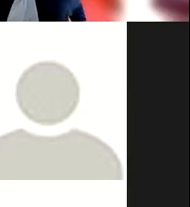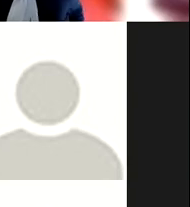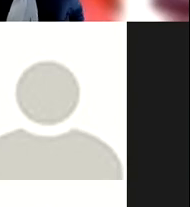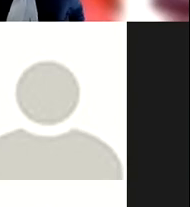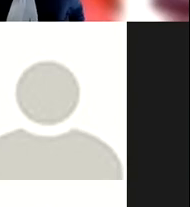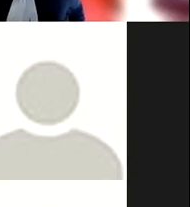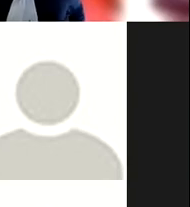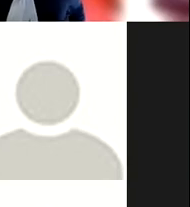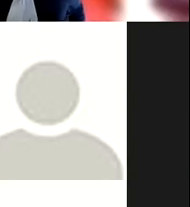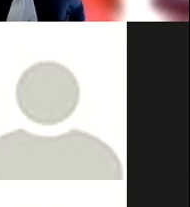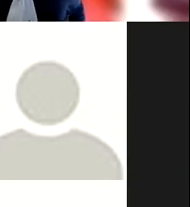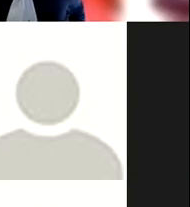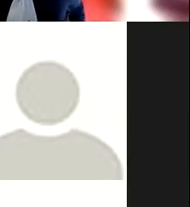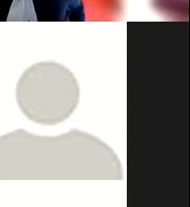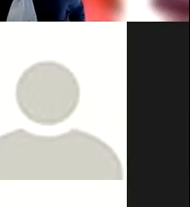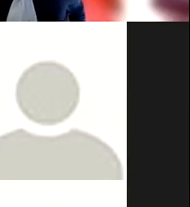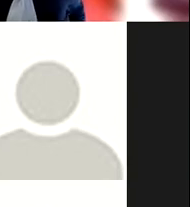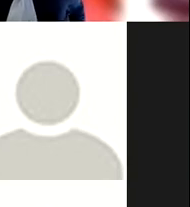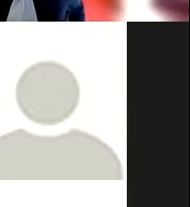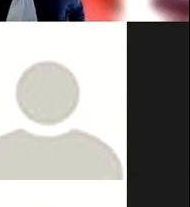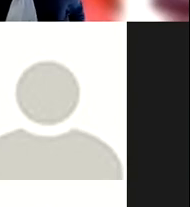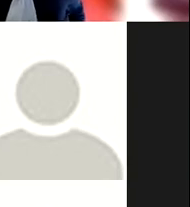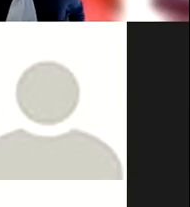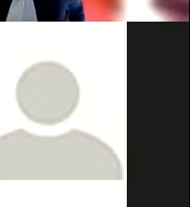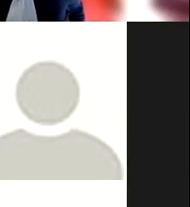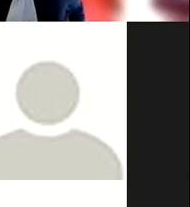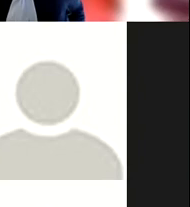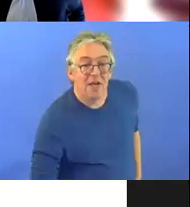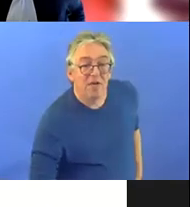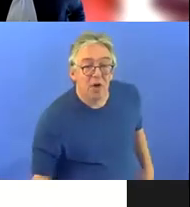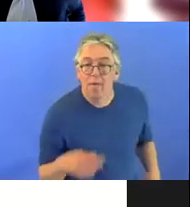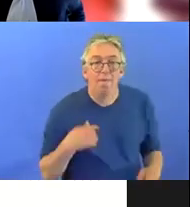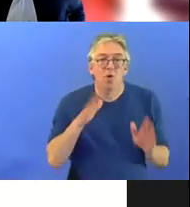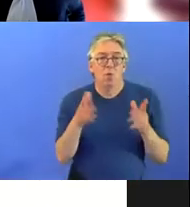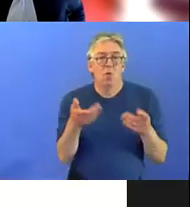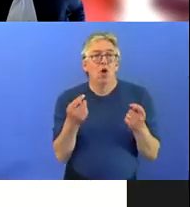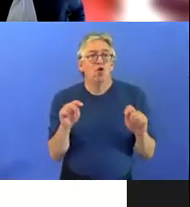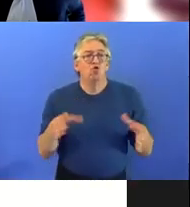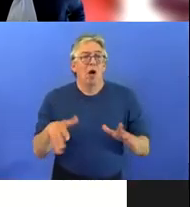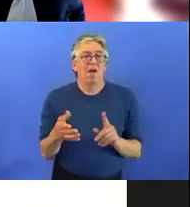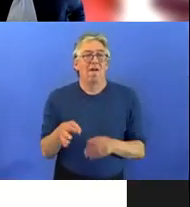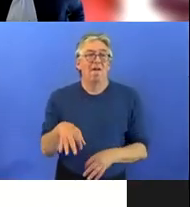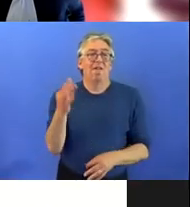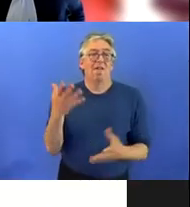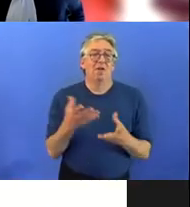Okay, we'll try to find a solution for that technically. Thank you. Thank you.